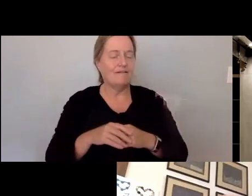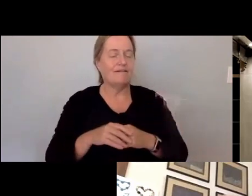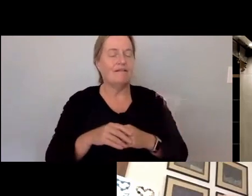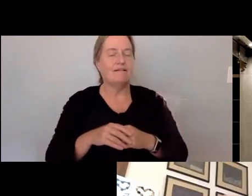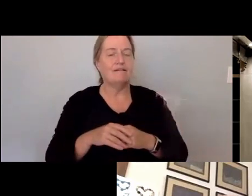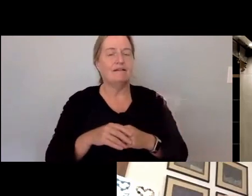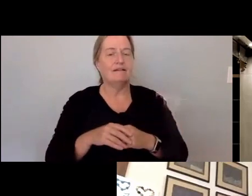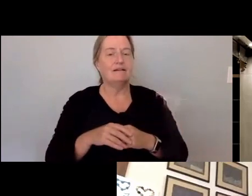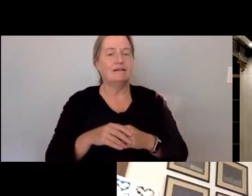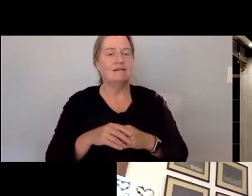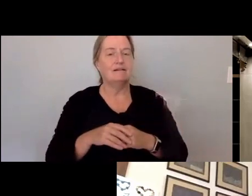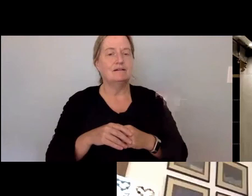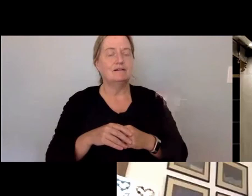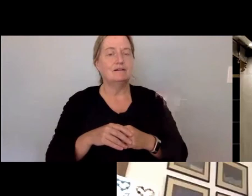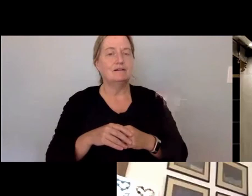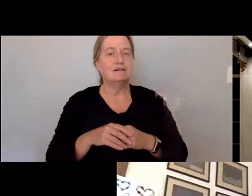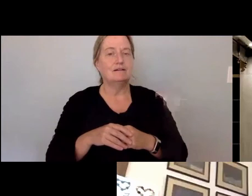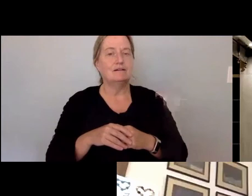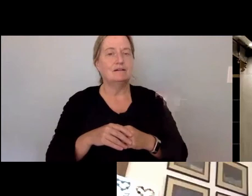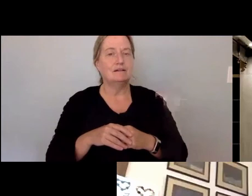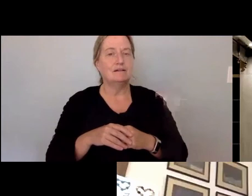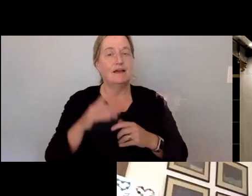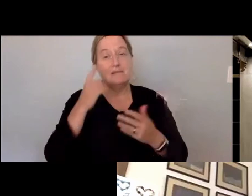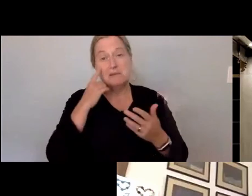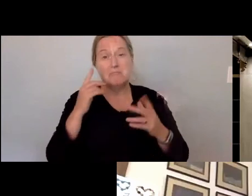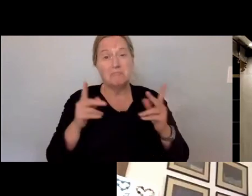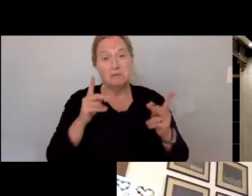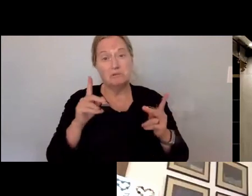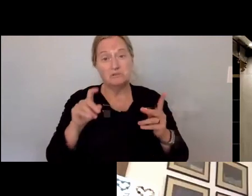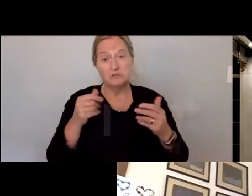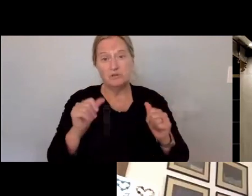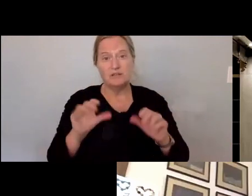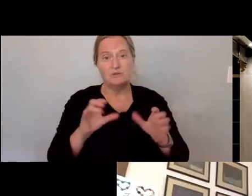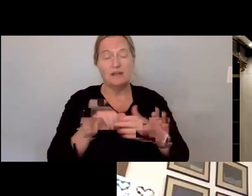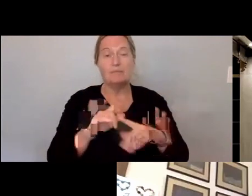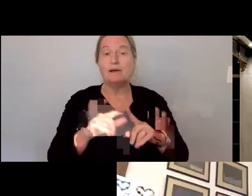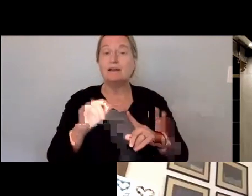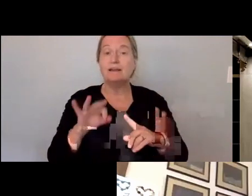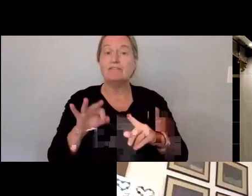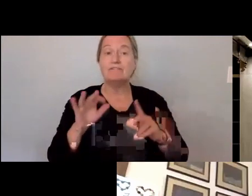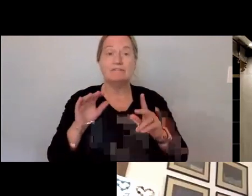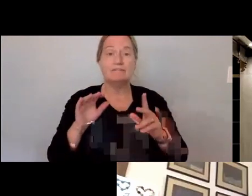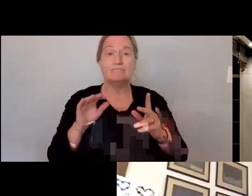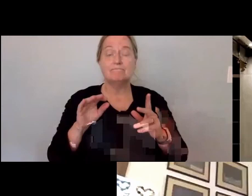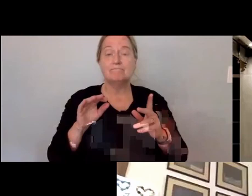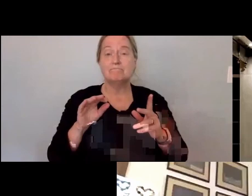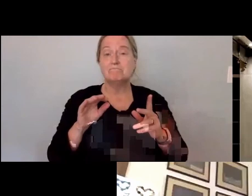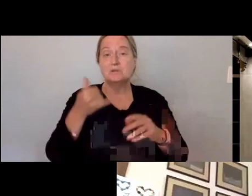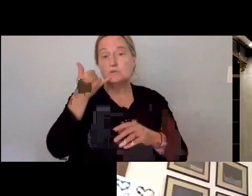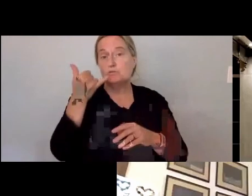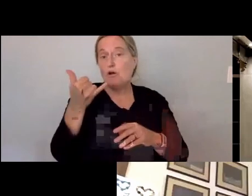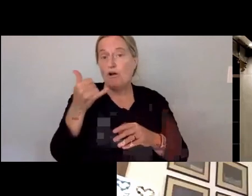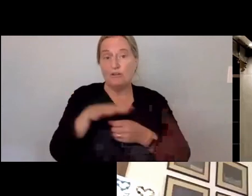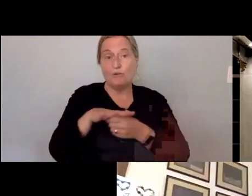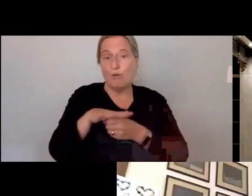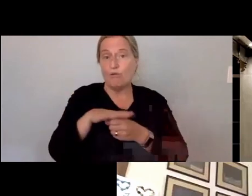to take at least a small effort to do that. But if a person simply calls up to your local government center in the